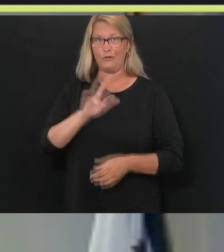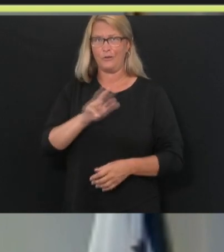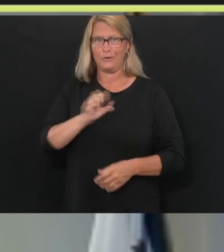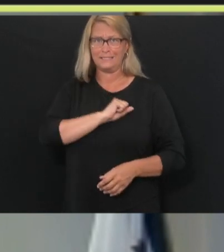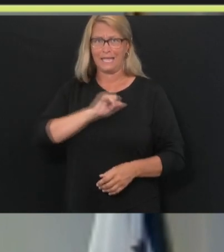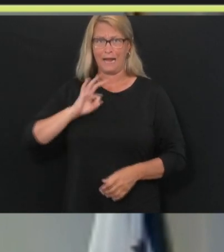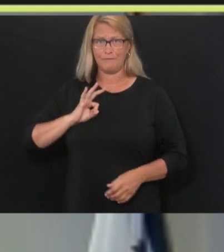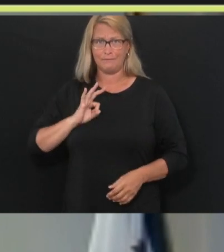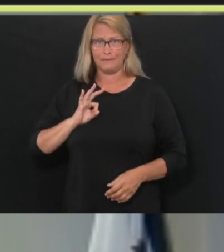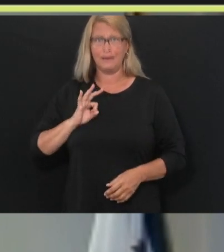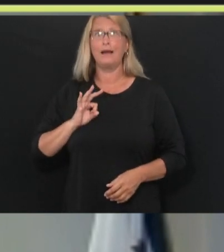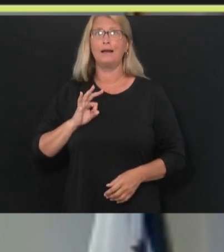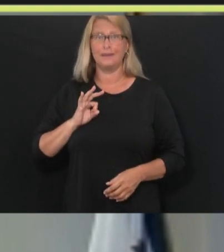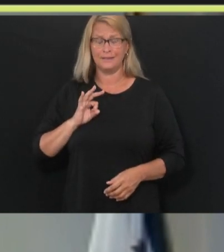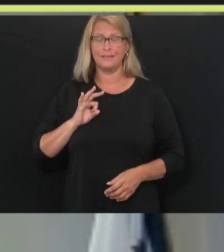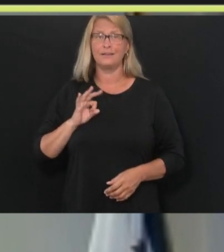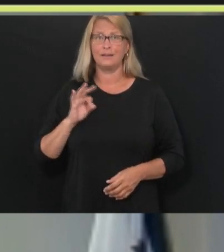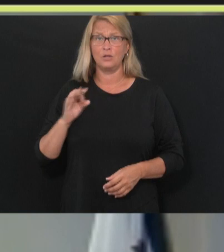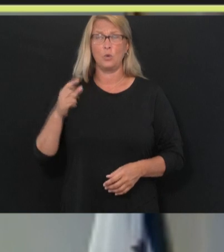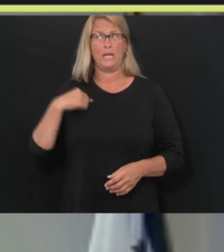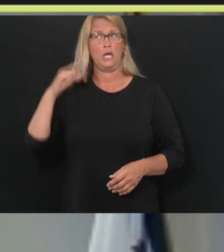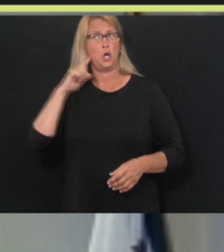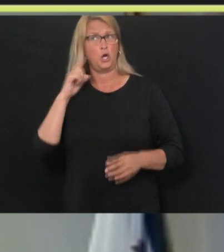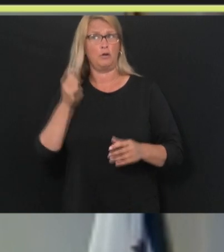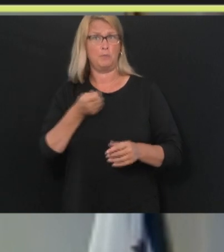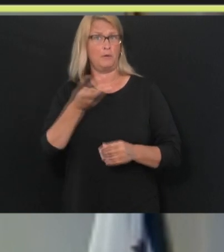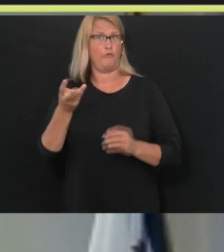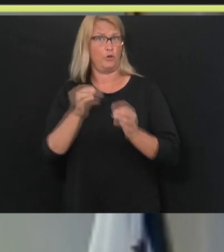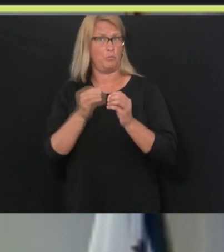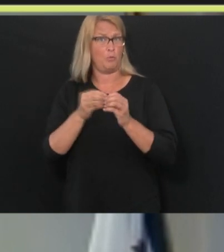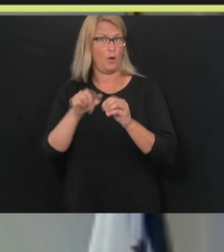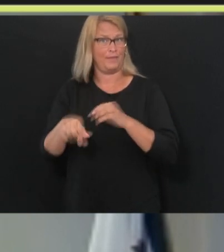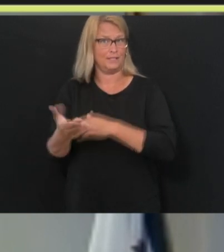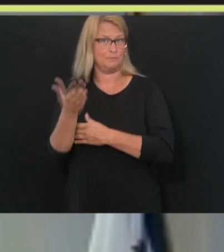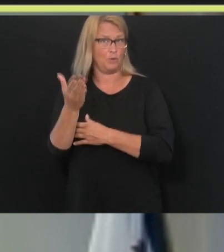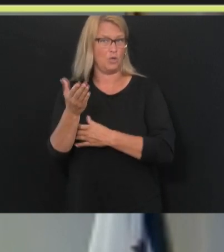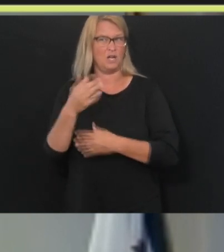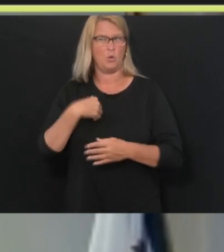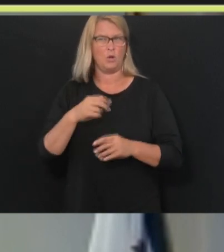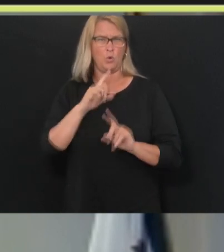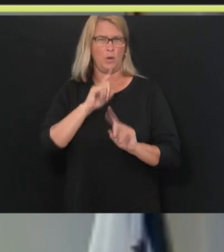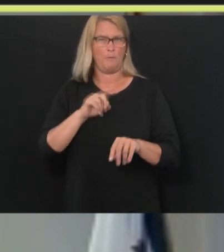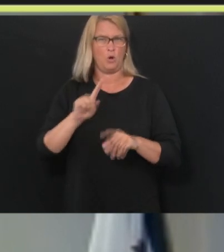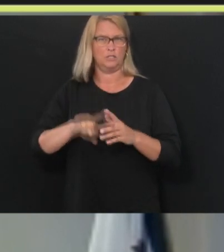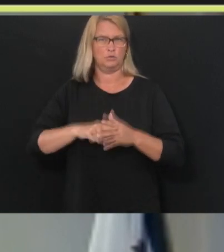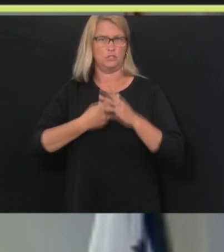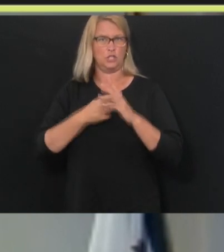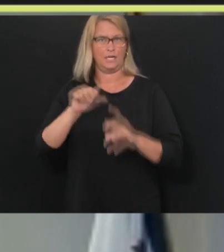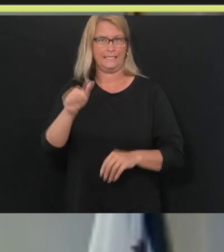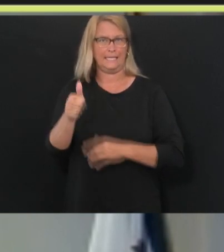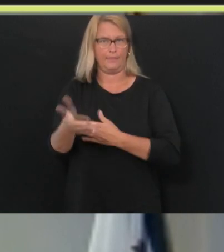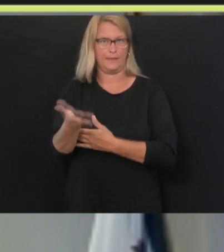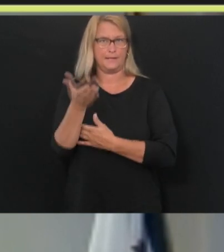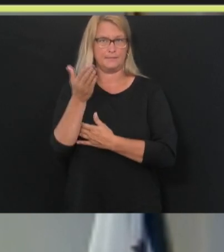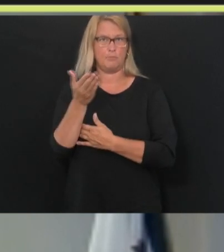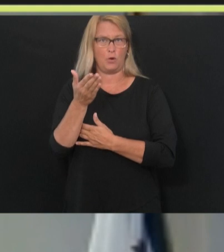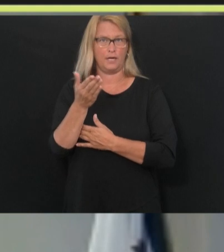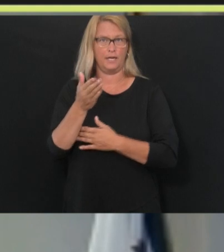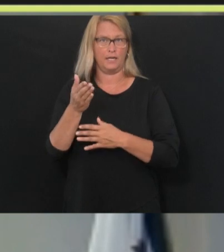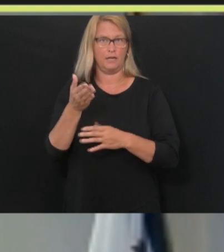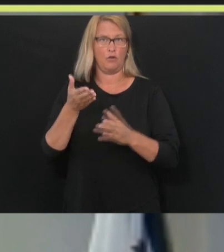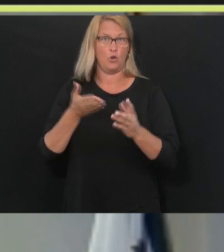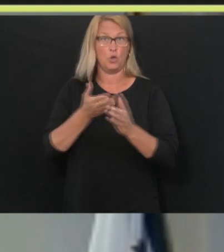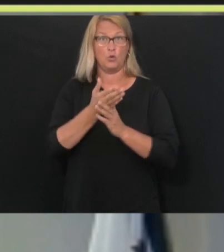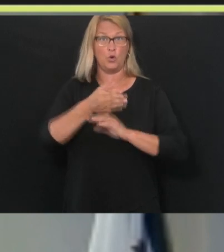We've heard there may be a couple more this morning. Again, our report's now at 10 a.m. on the website are through midnight